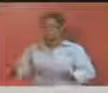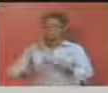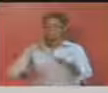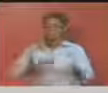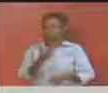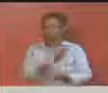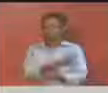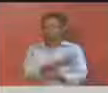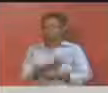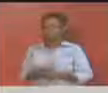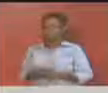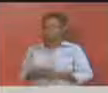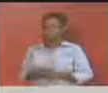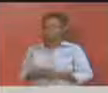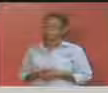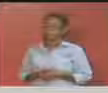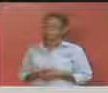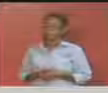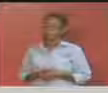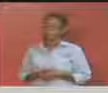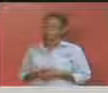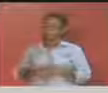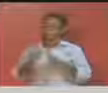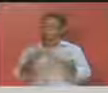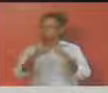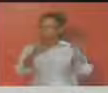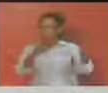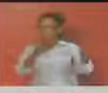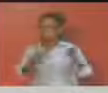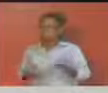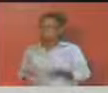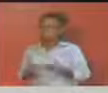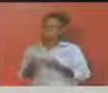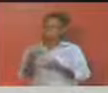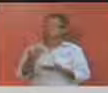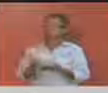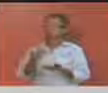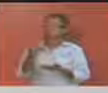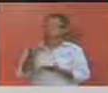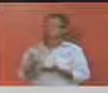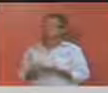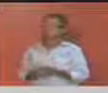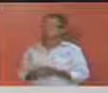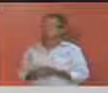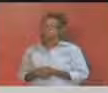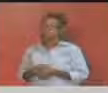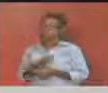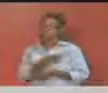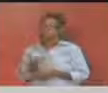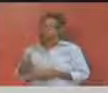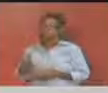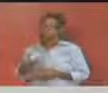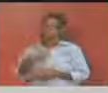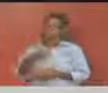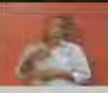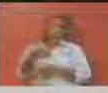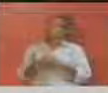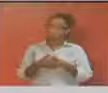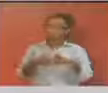days once the vaccines are in Trinidad and Tobago, so we could all have confidence in the